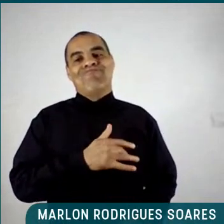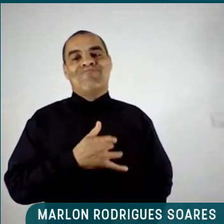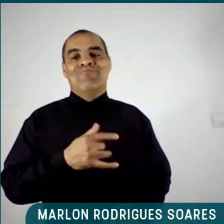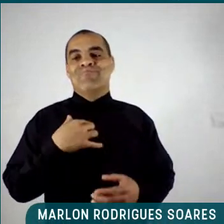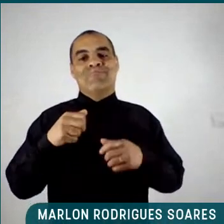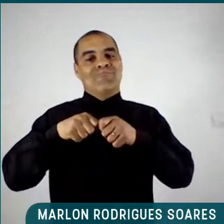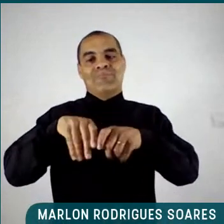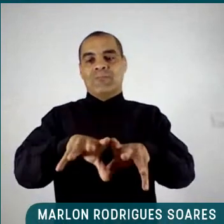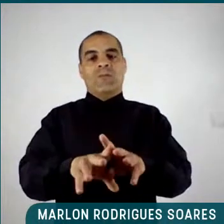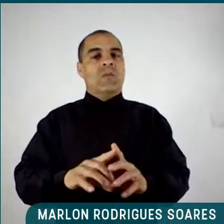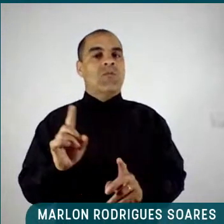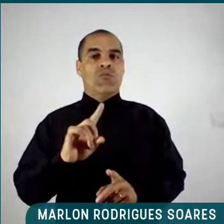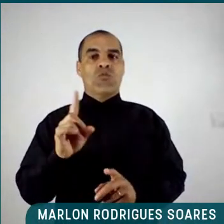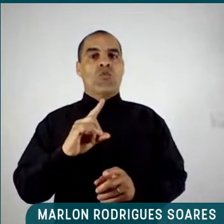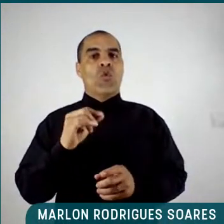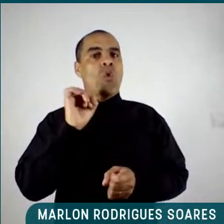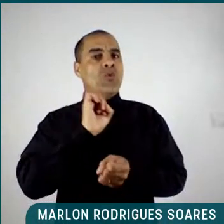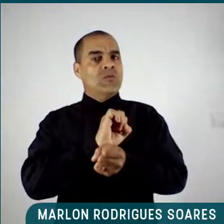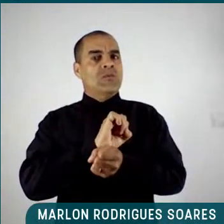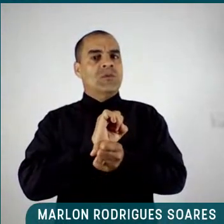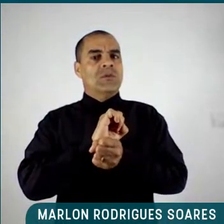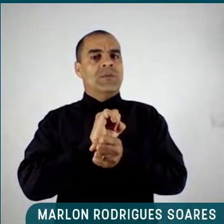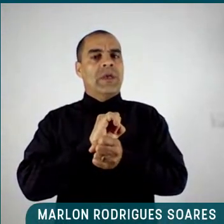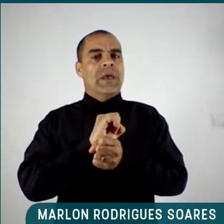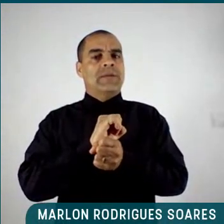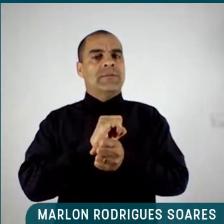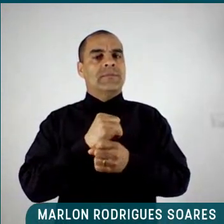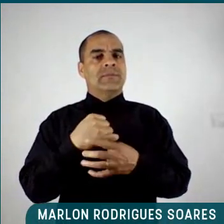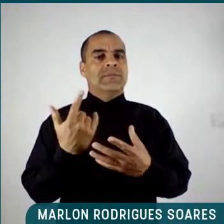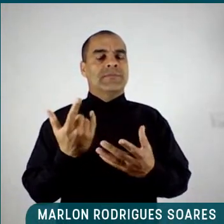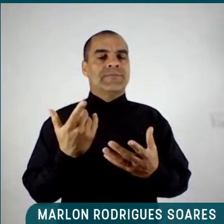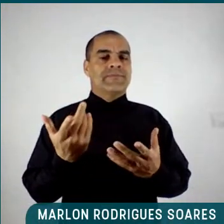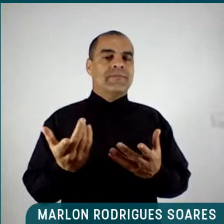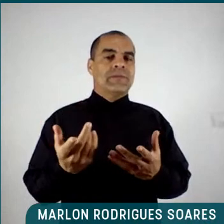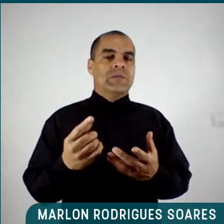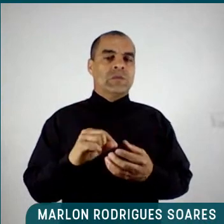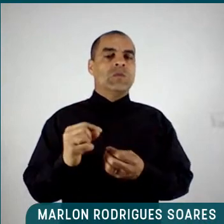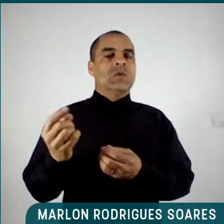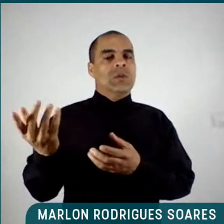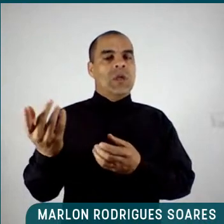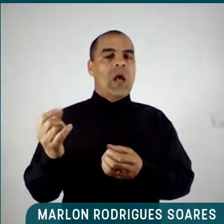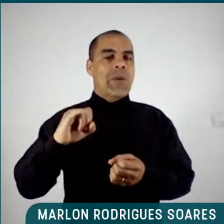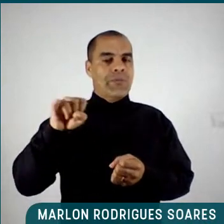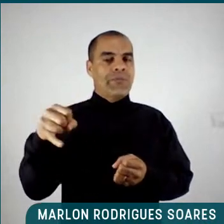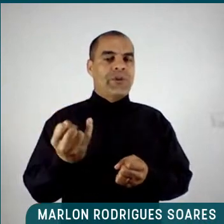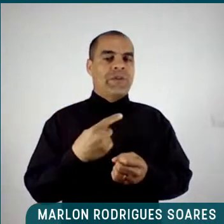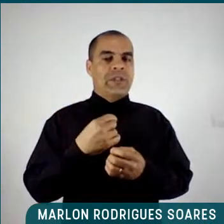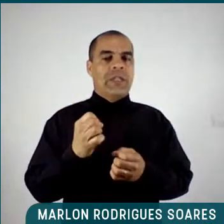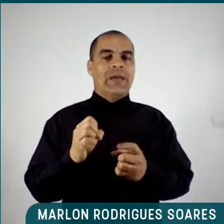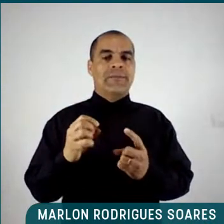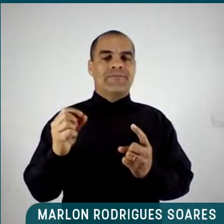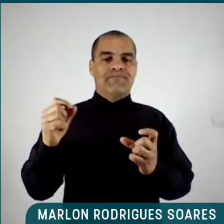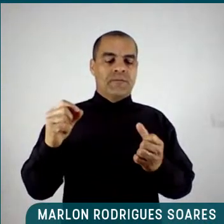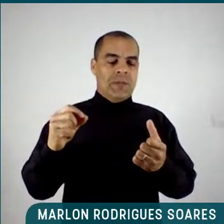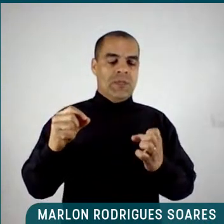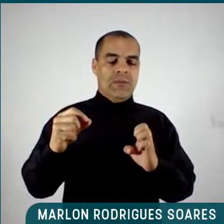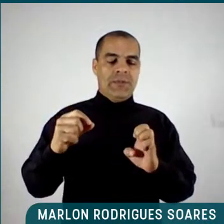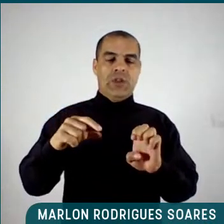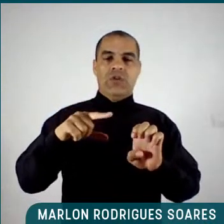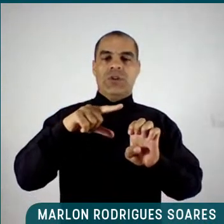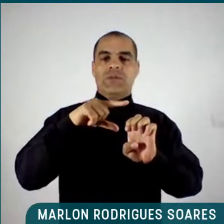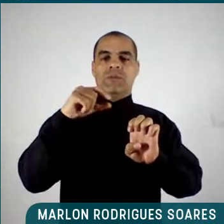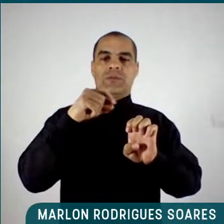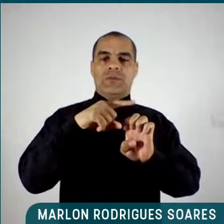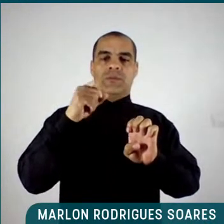shame that because pandemic do not wait for anyone. queria trazer o gancho para o empreendedorismo, que é outro ritmo, I would like to talk que about